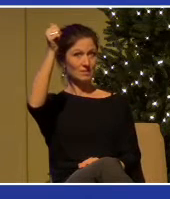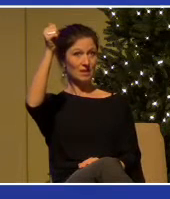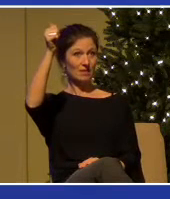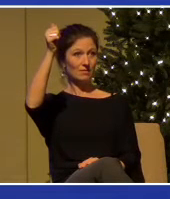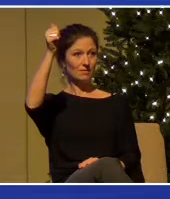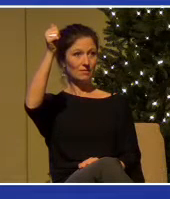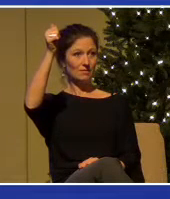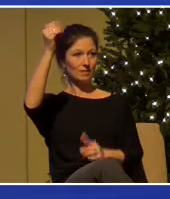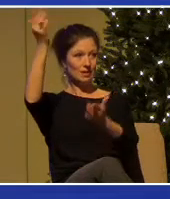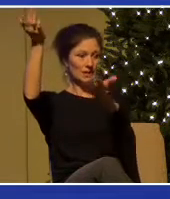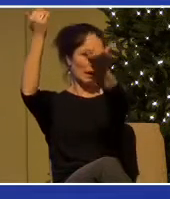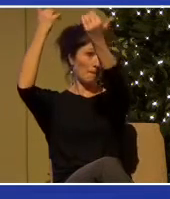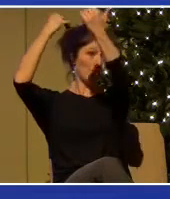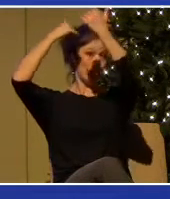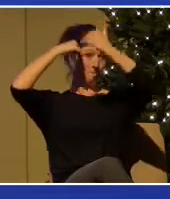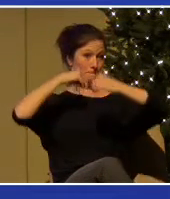comes.